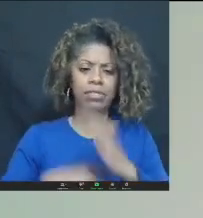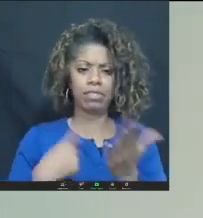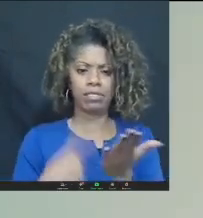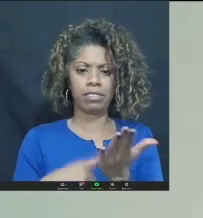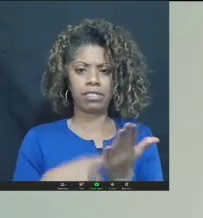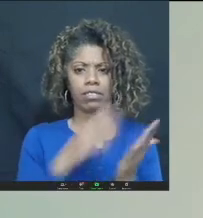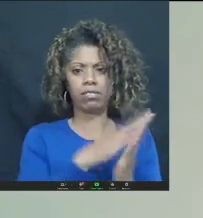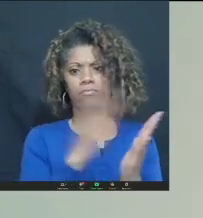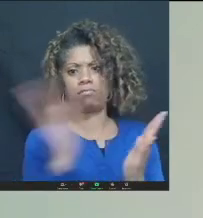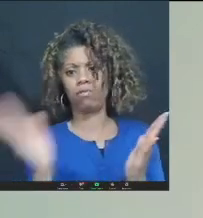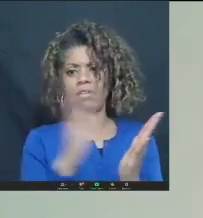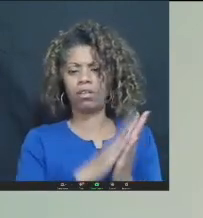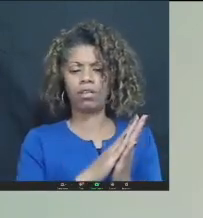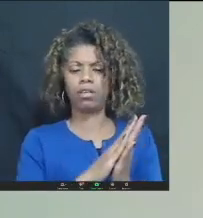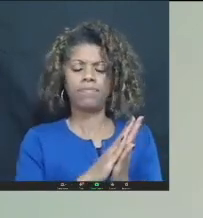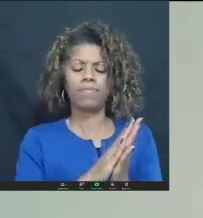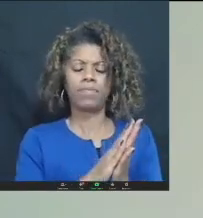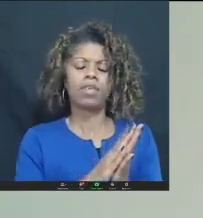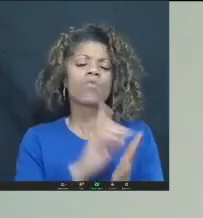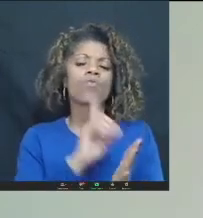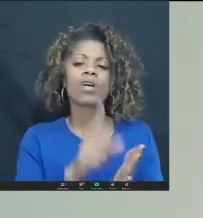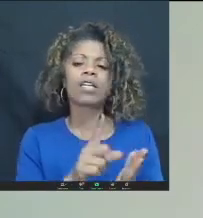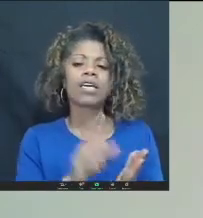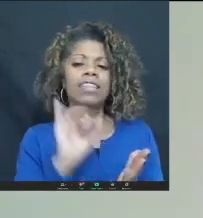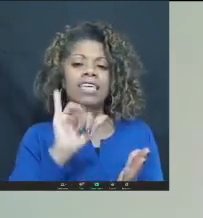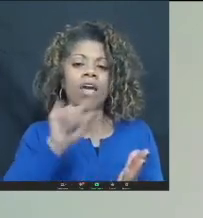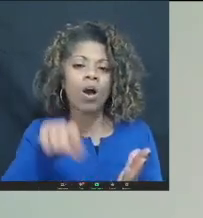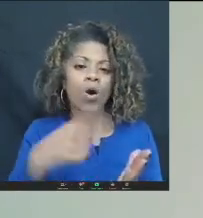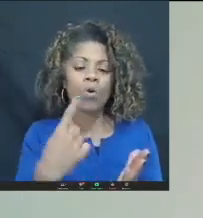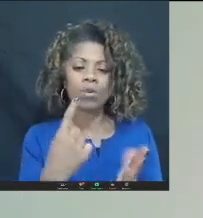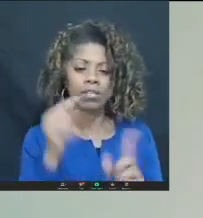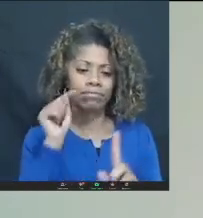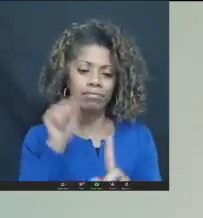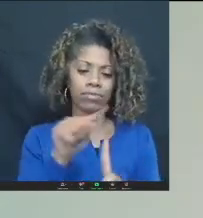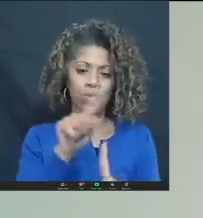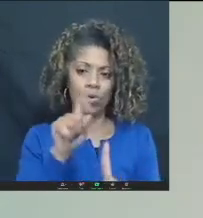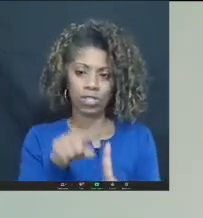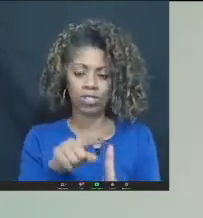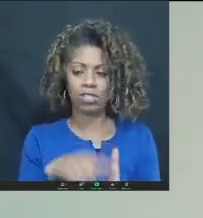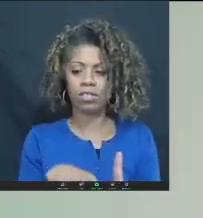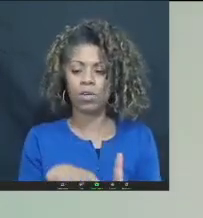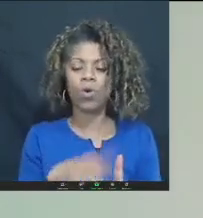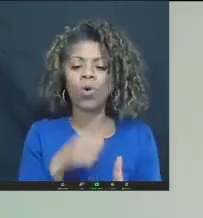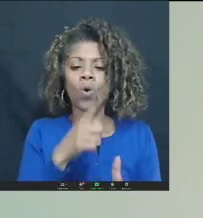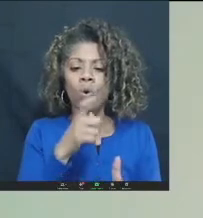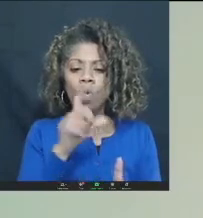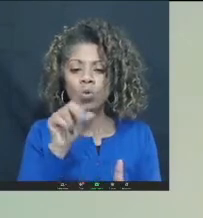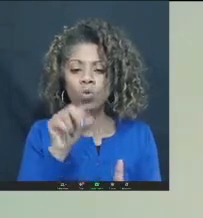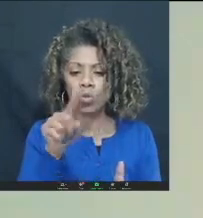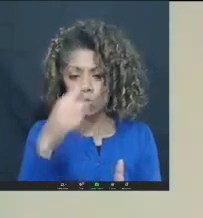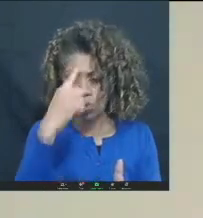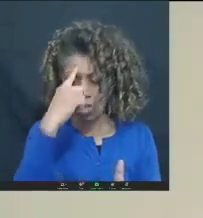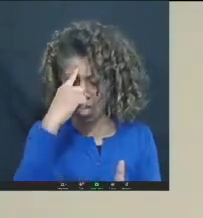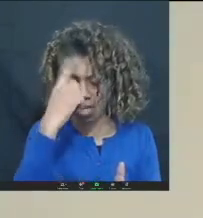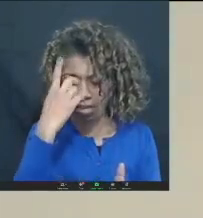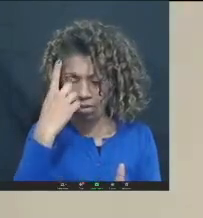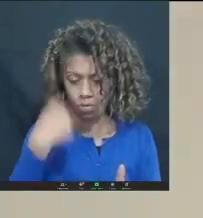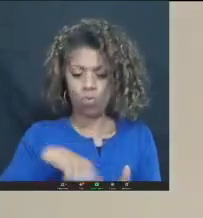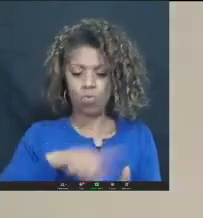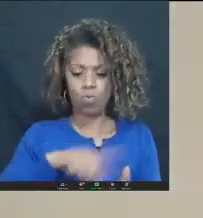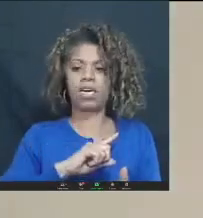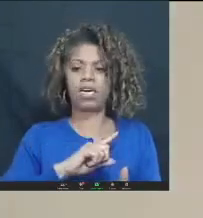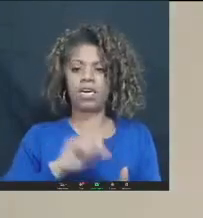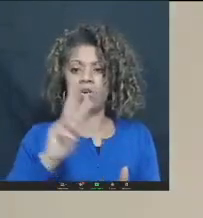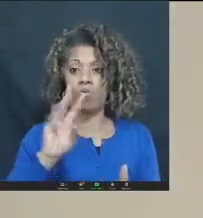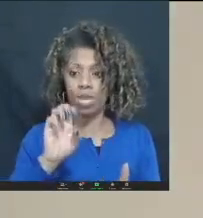If you don't remember anything else from this talk, remember that answering that question in a way that affirms our worth, Black, white, other, doesn't